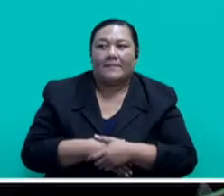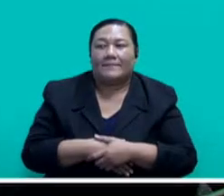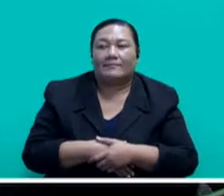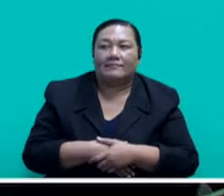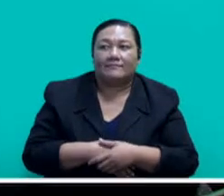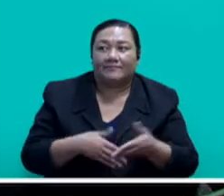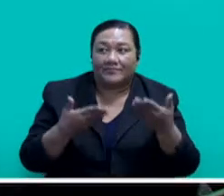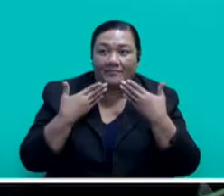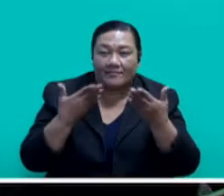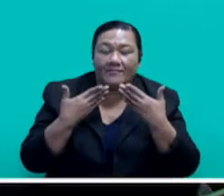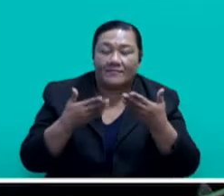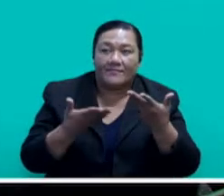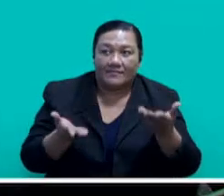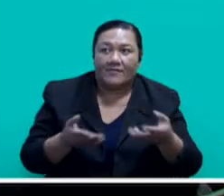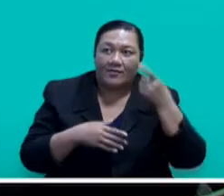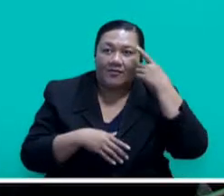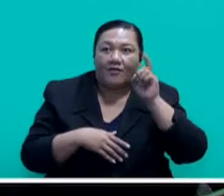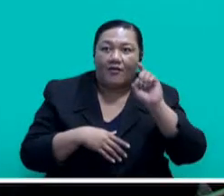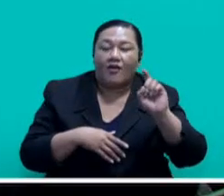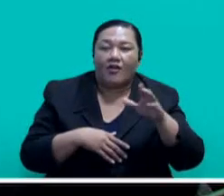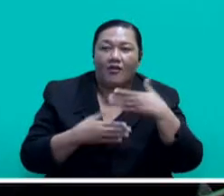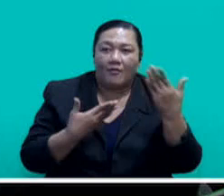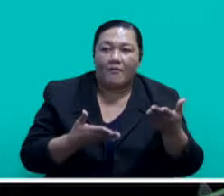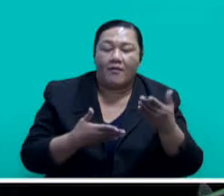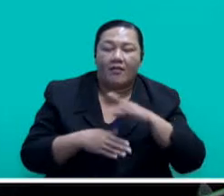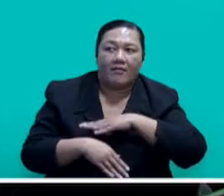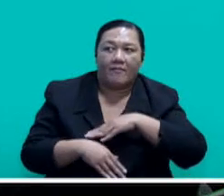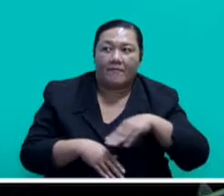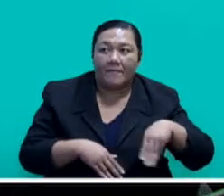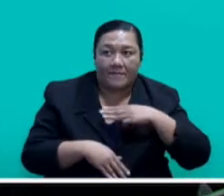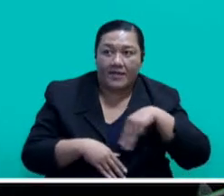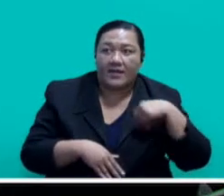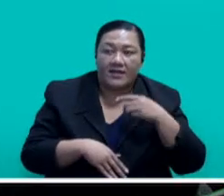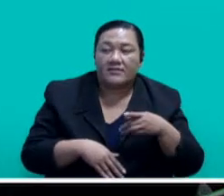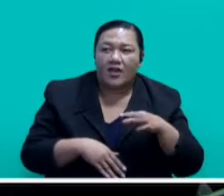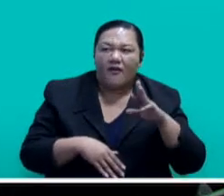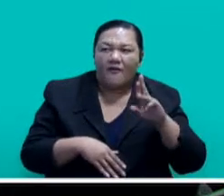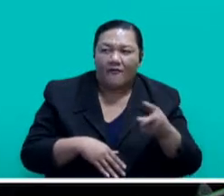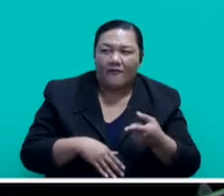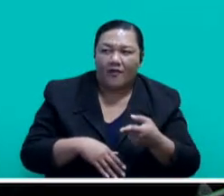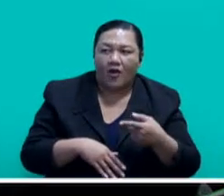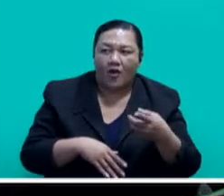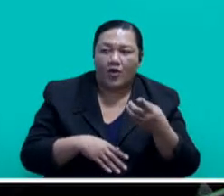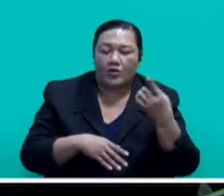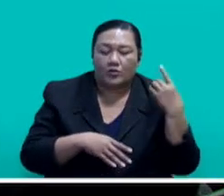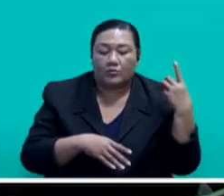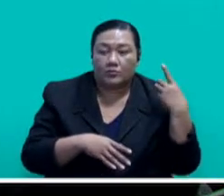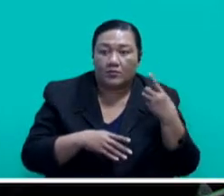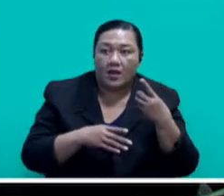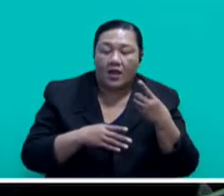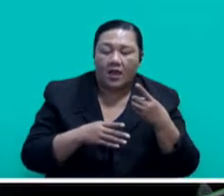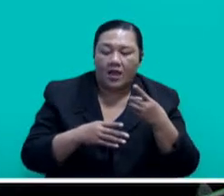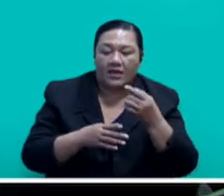I now call on the Honourable Minister for Employment, Productivity and Industrial Relations, the Honourable Agni